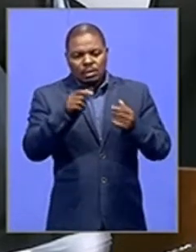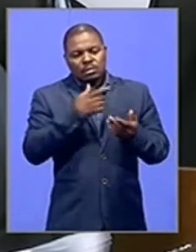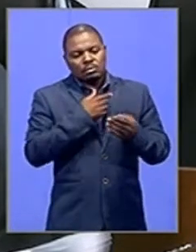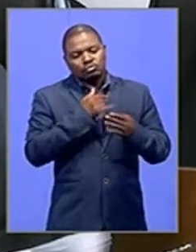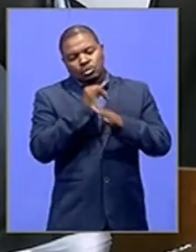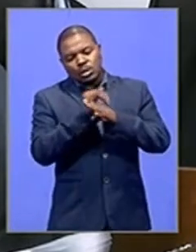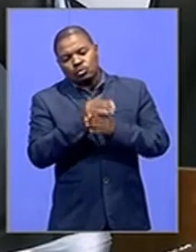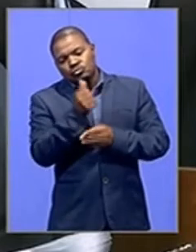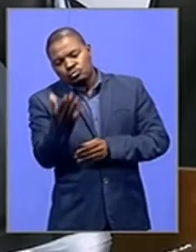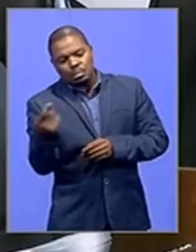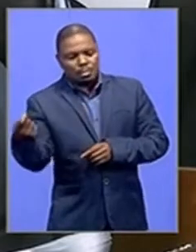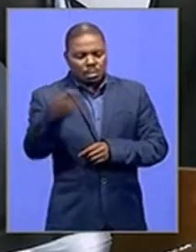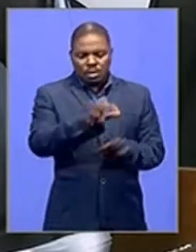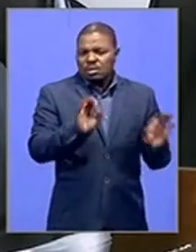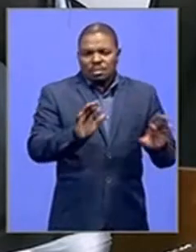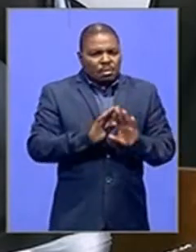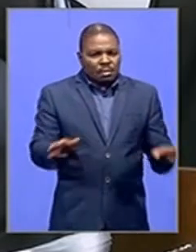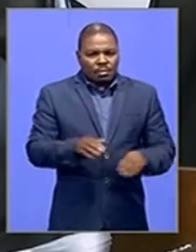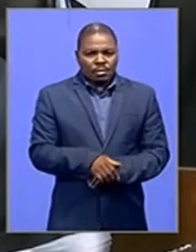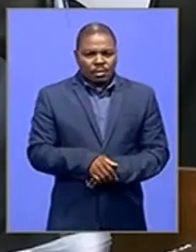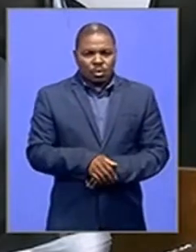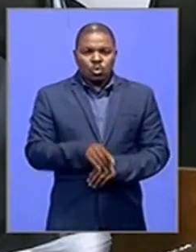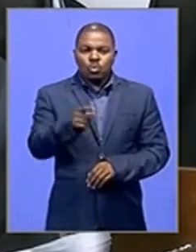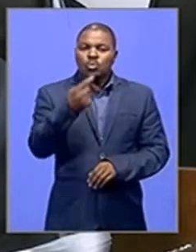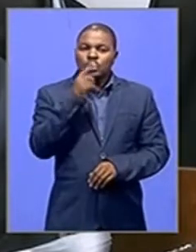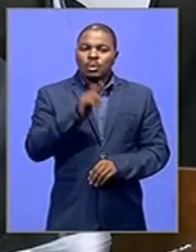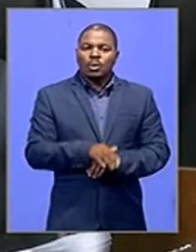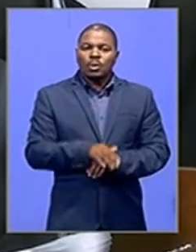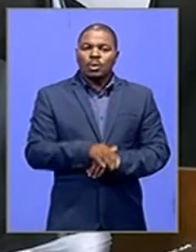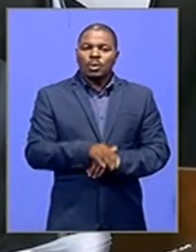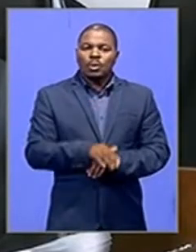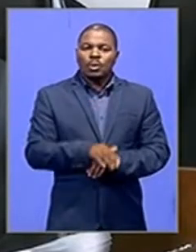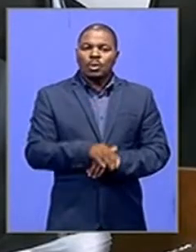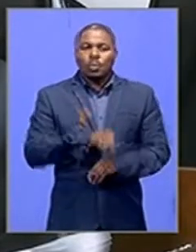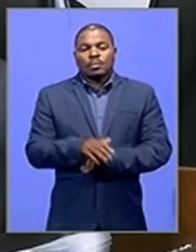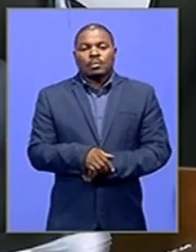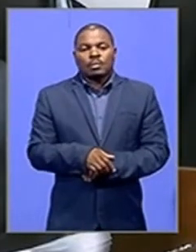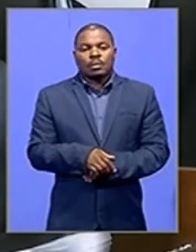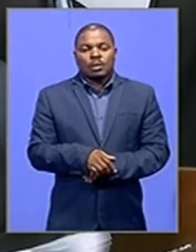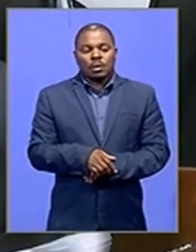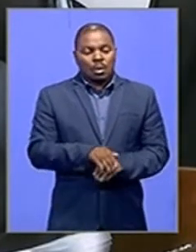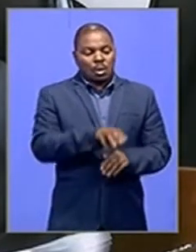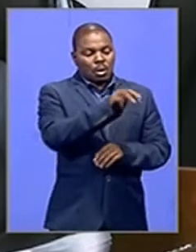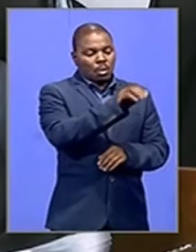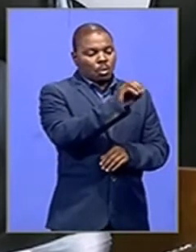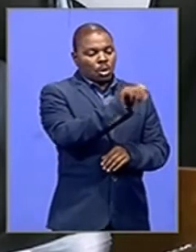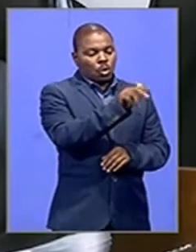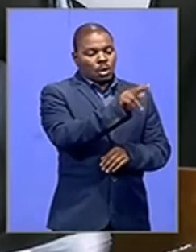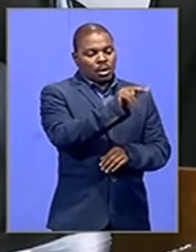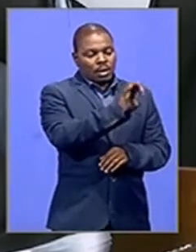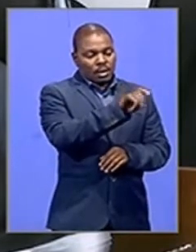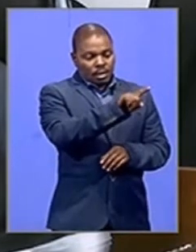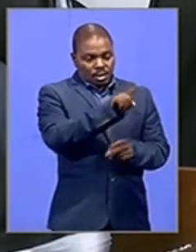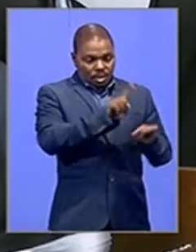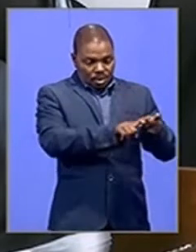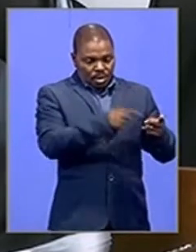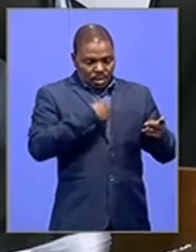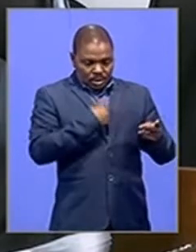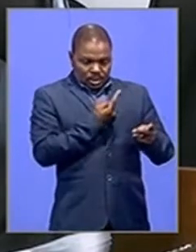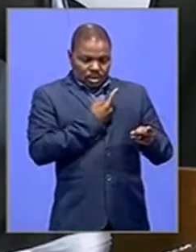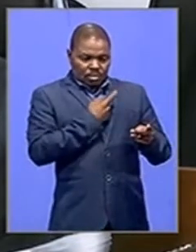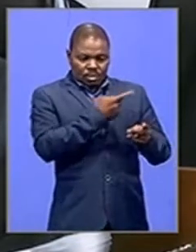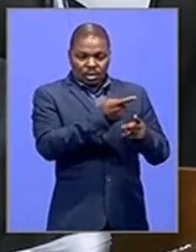paid. So I suppose what we are saying is that once between Molelwane and myself, I don't know